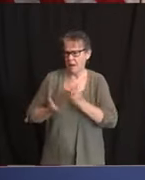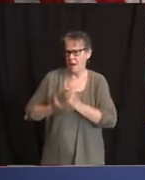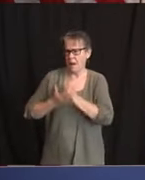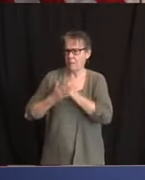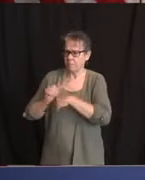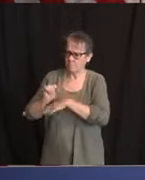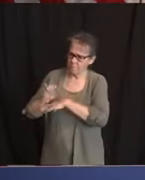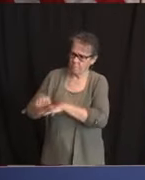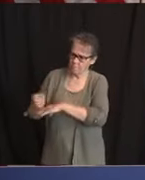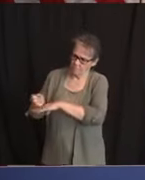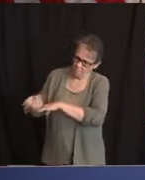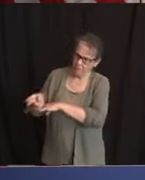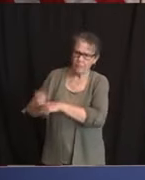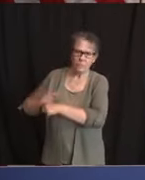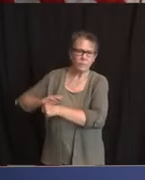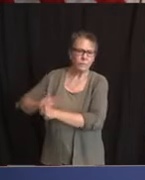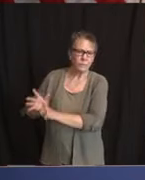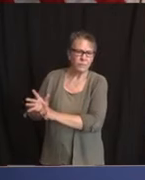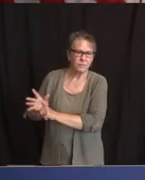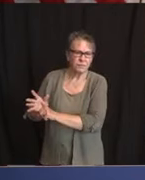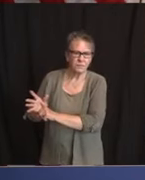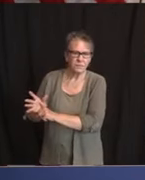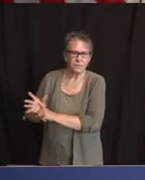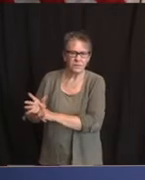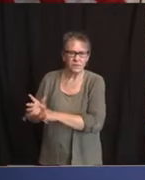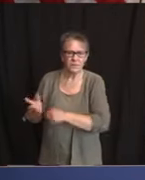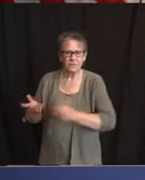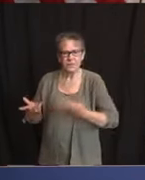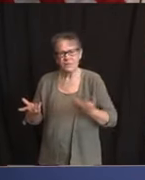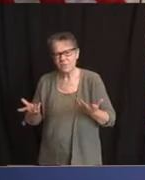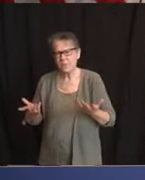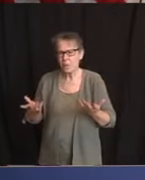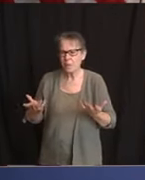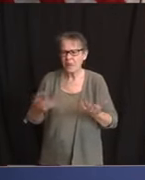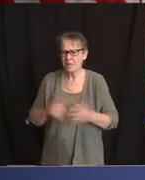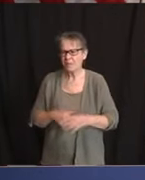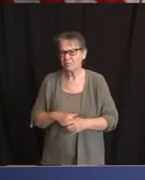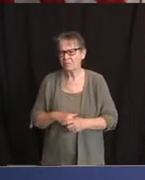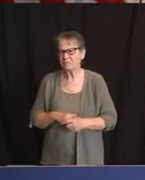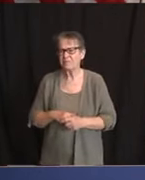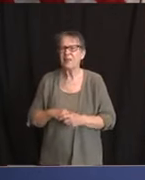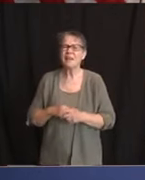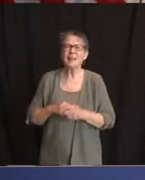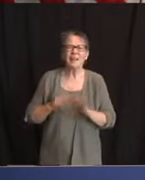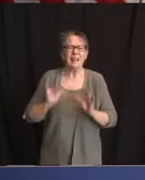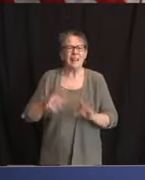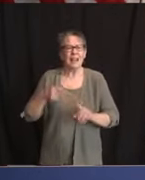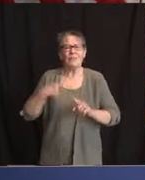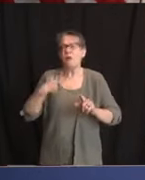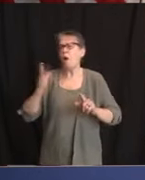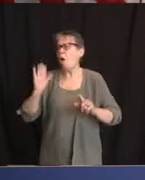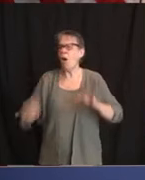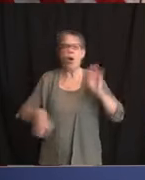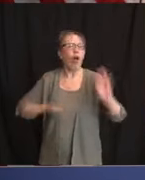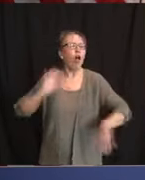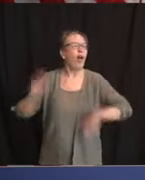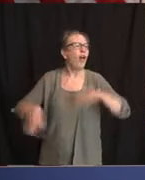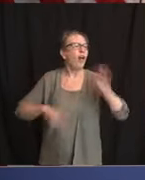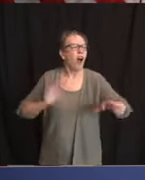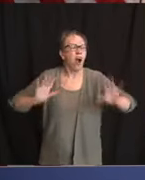distancing is enormous. The curves are... Your jaw drops and you say, okay, from any point to the 2 weeks